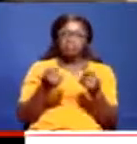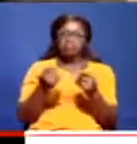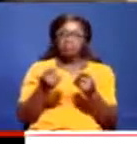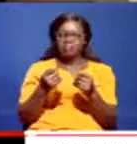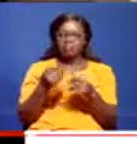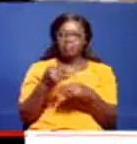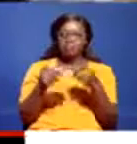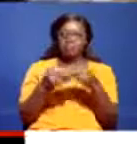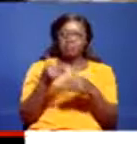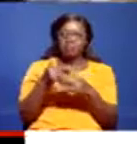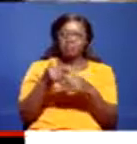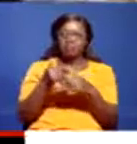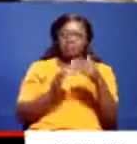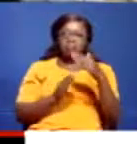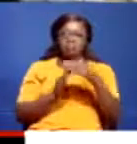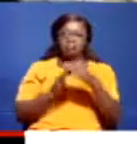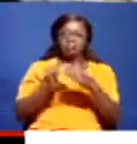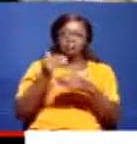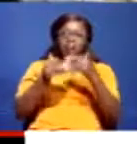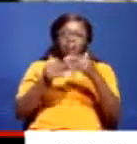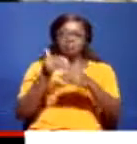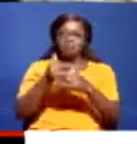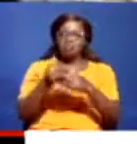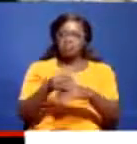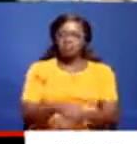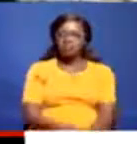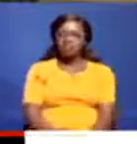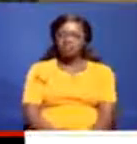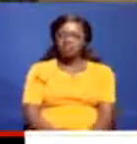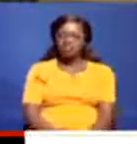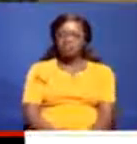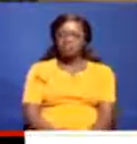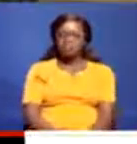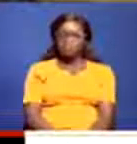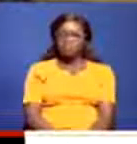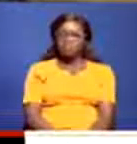on top of buildings. Reporting for Prime Edition, I am Teresa Mutai.